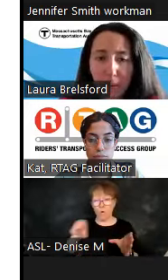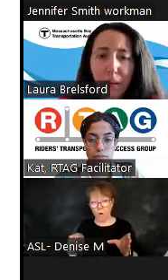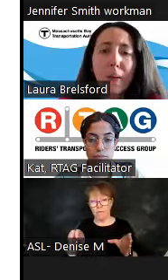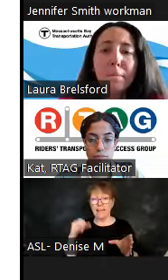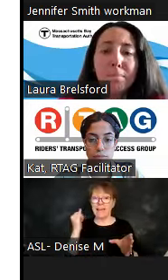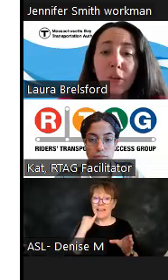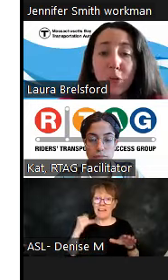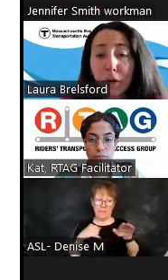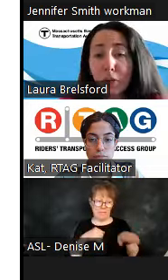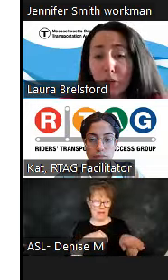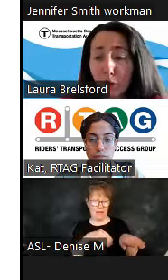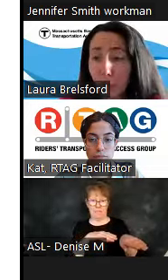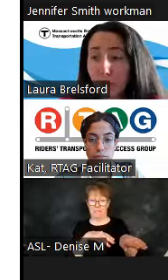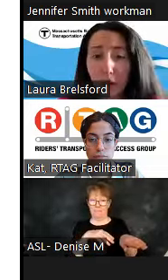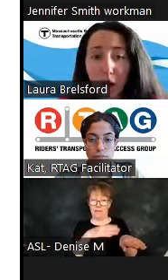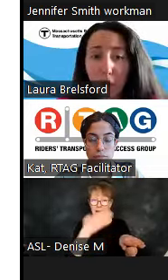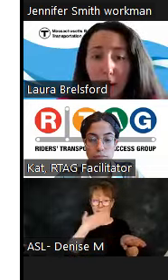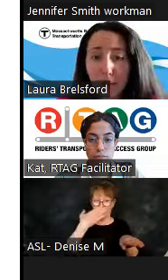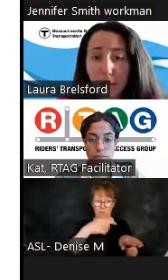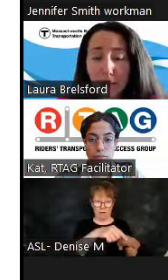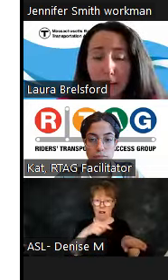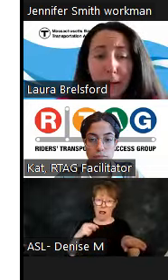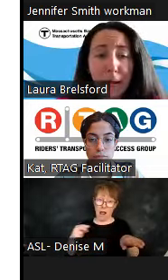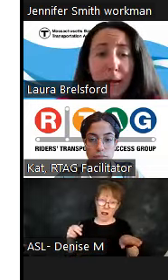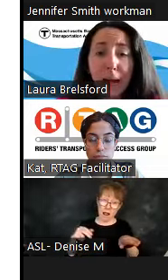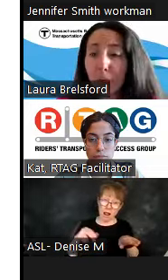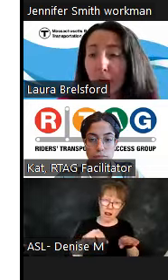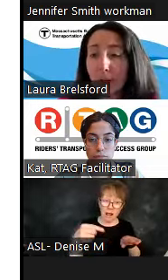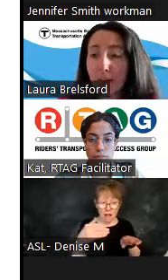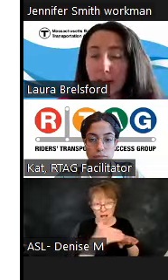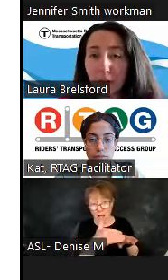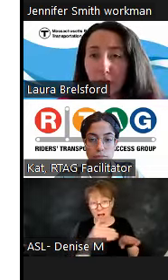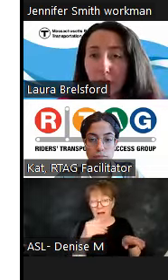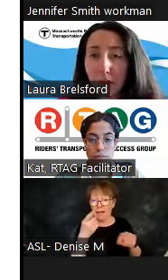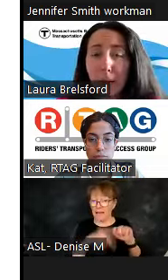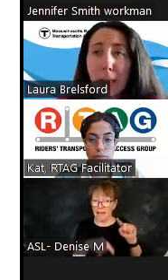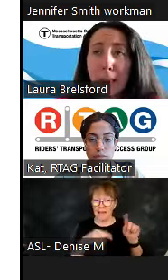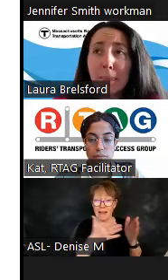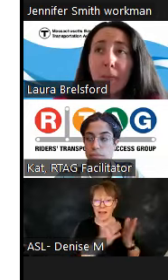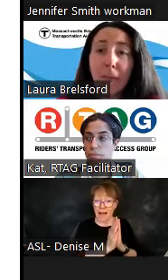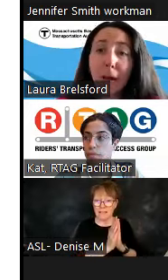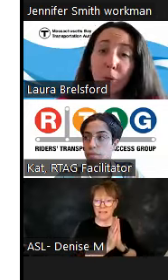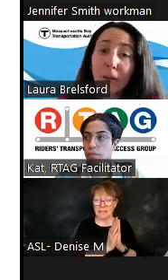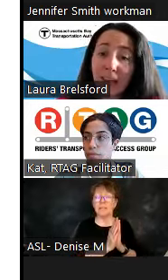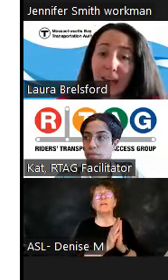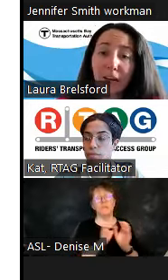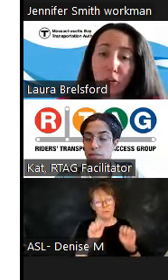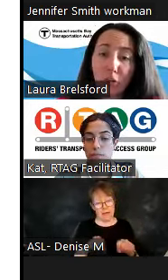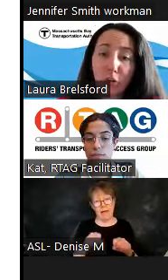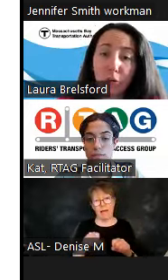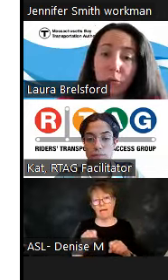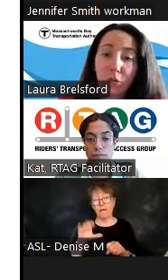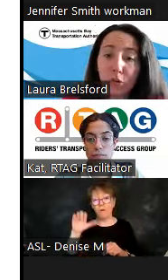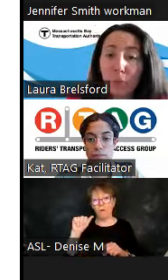them, you can also use one of our call boxes anywhere in the station that will